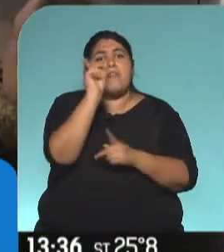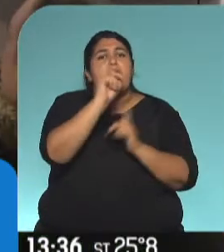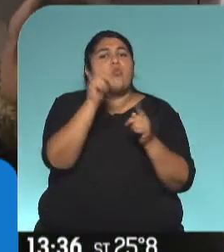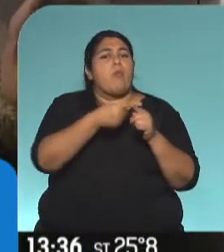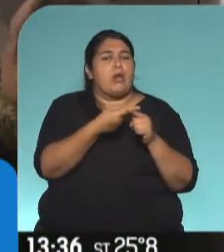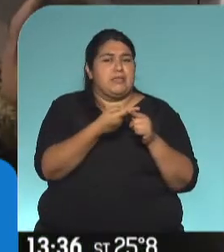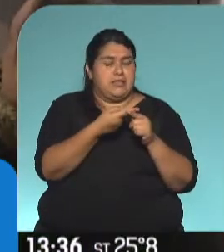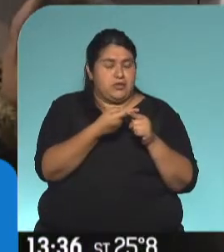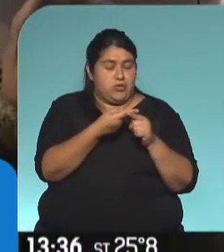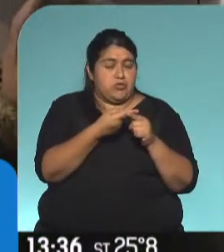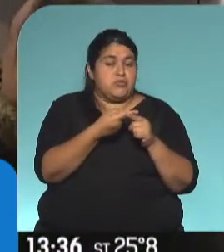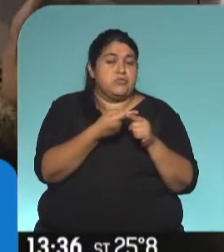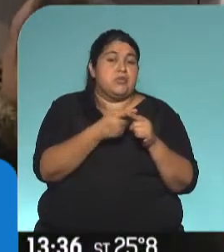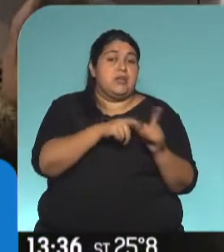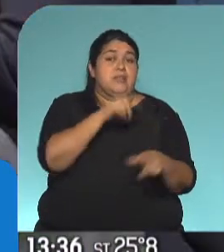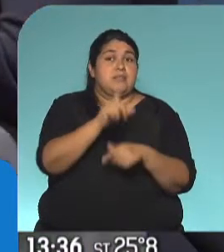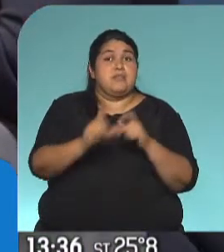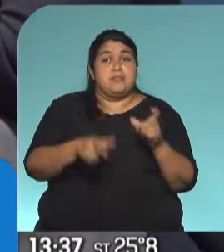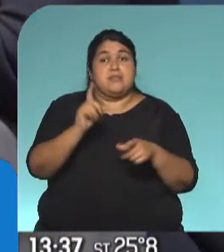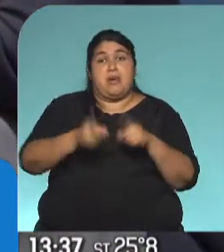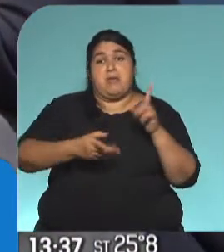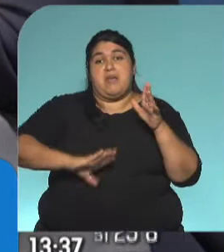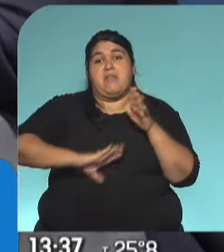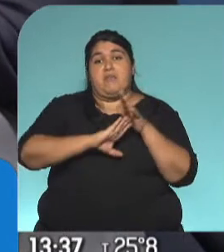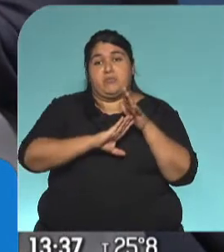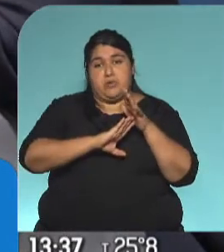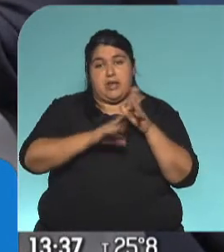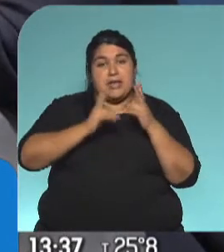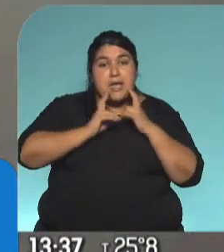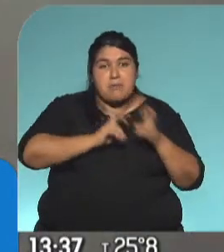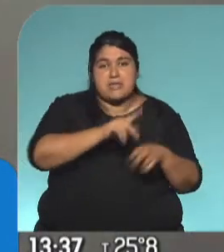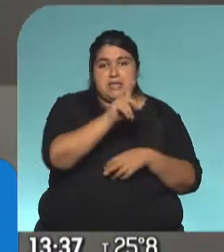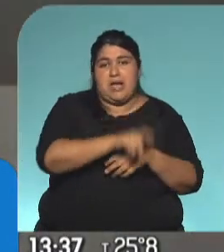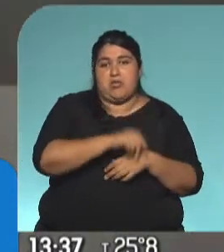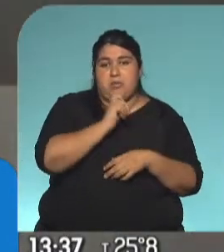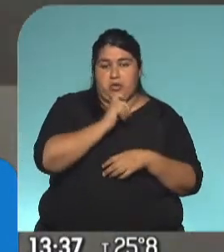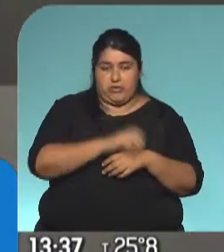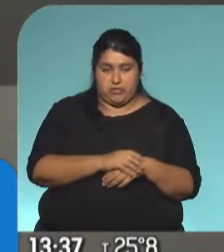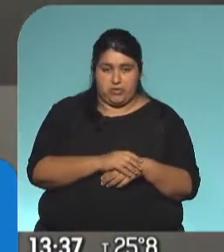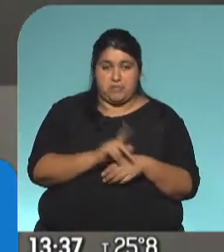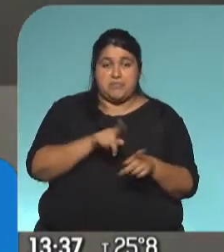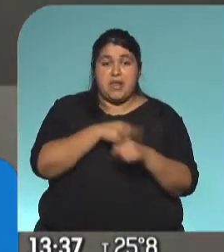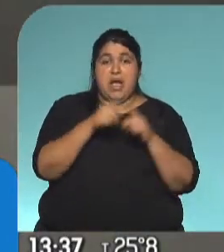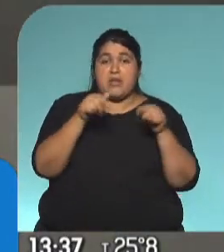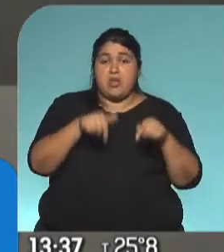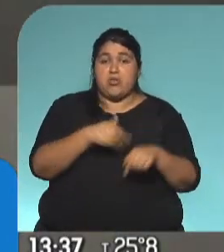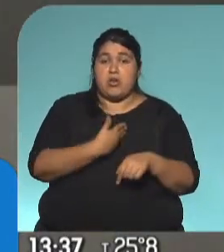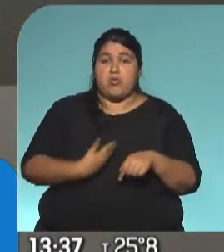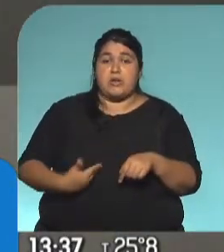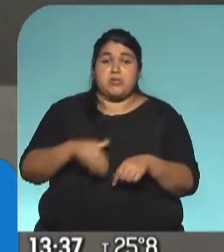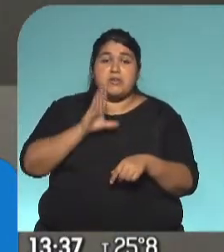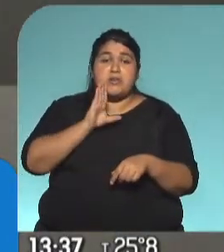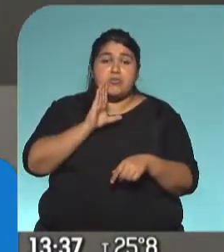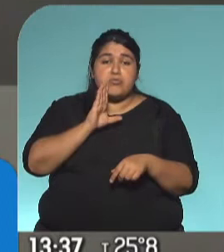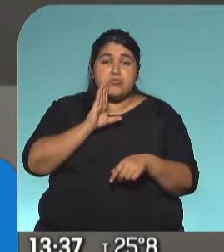políticos, así como de funcionarios de las Naciones Unidas que investigaron el caso. So far, the government of the